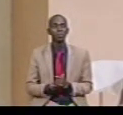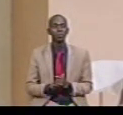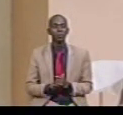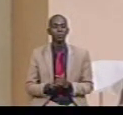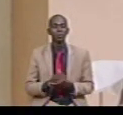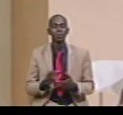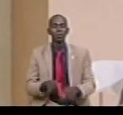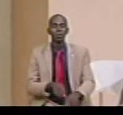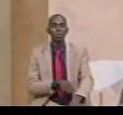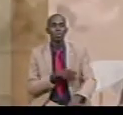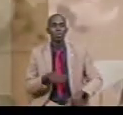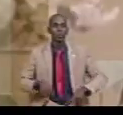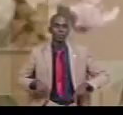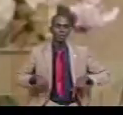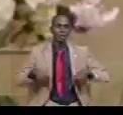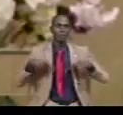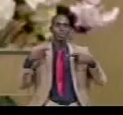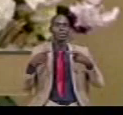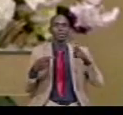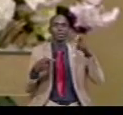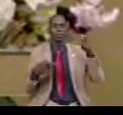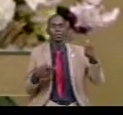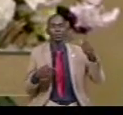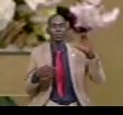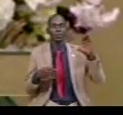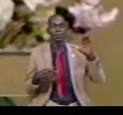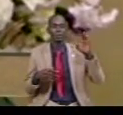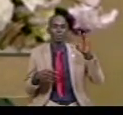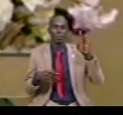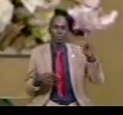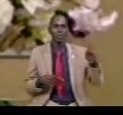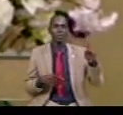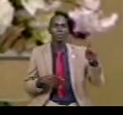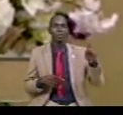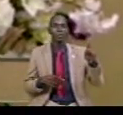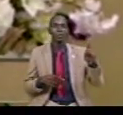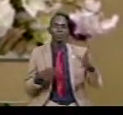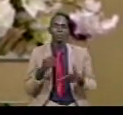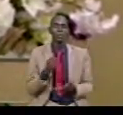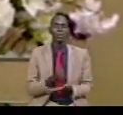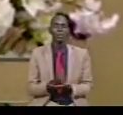Long live Global Crusade for Kumuyi.